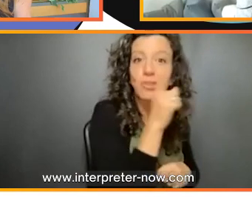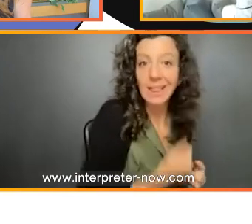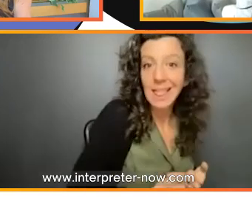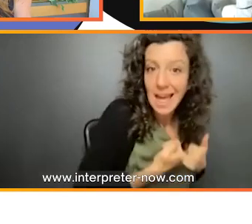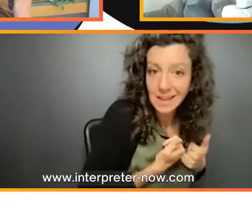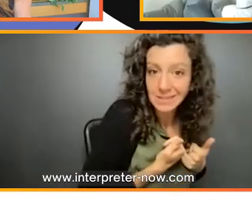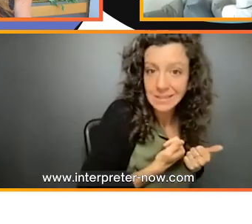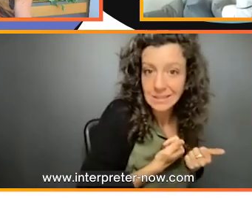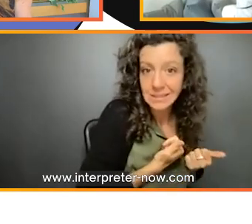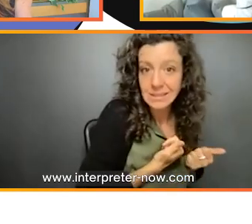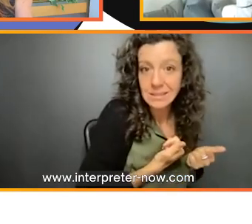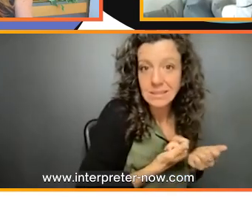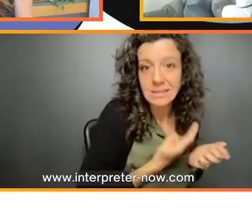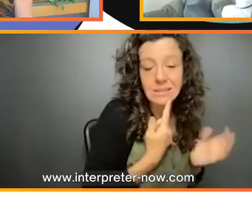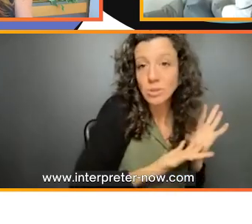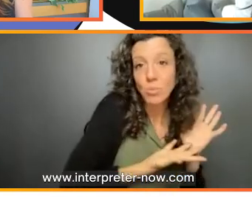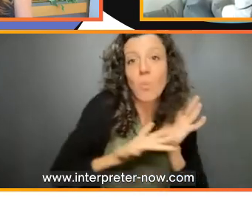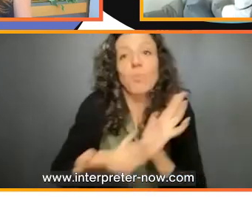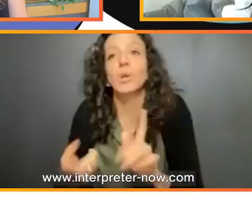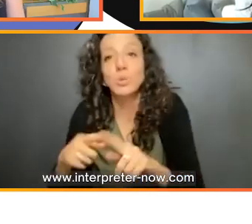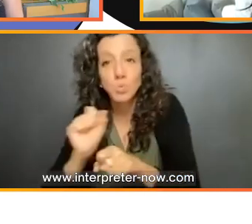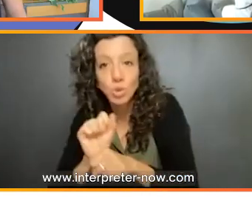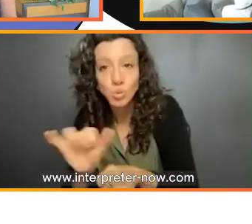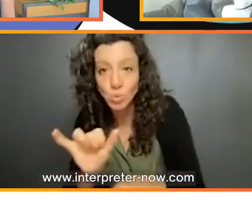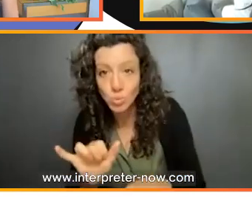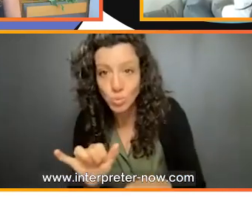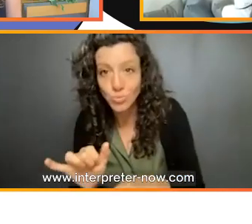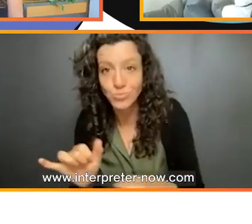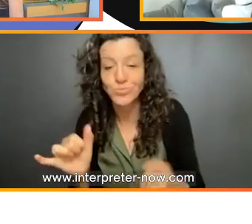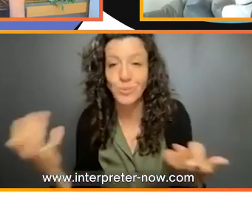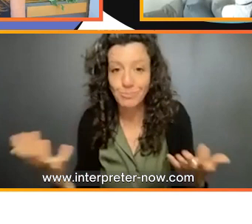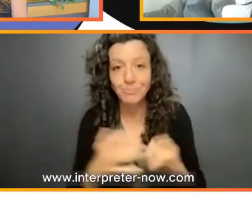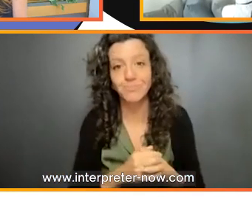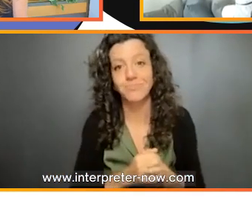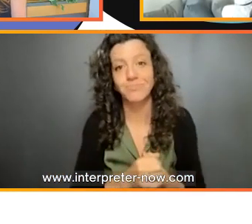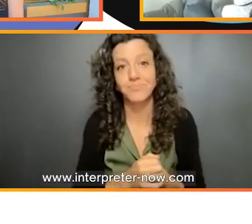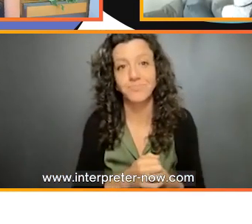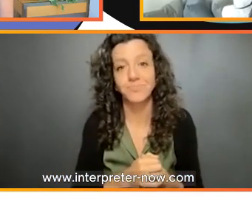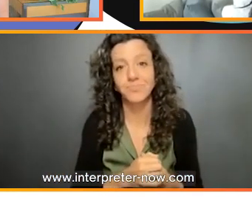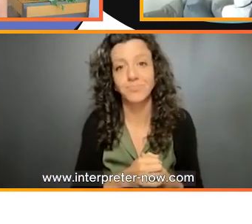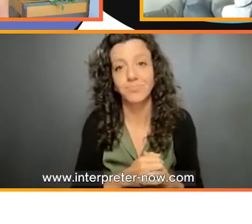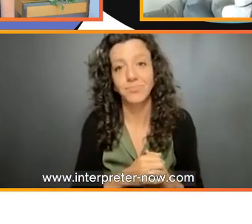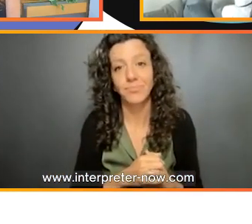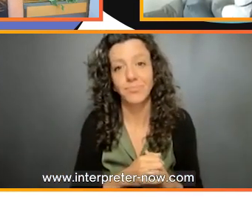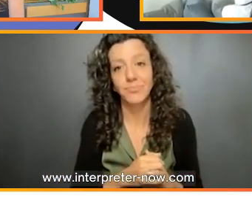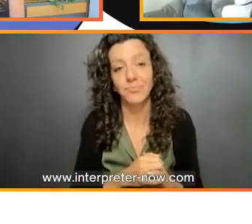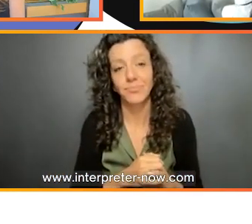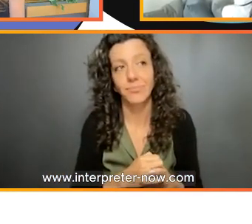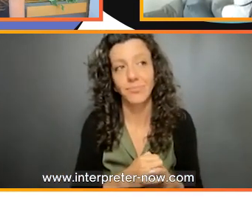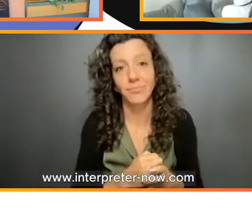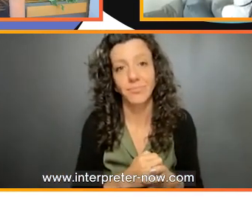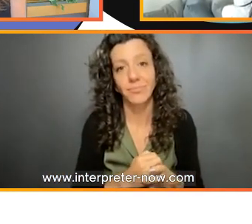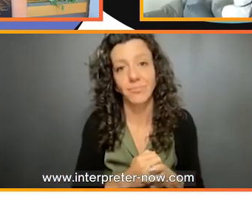If you had told me as a child, or let's say 25 years ago, when I was in my early 20s, if you had said to me,